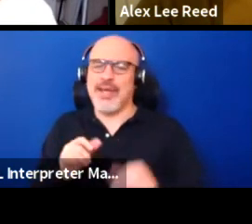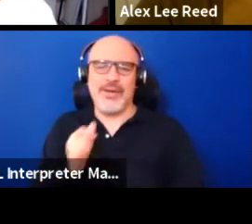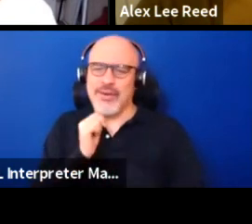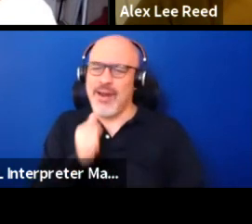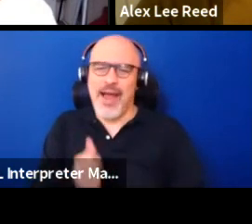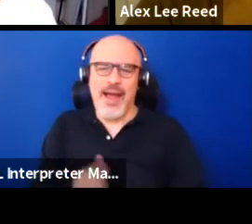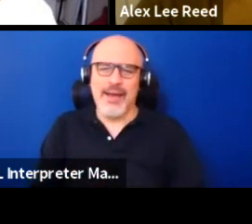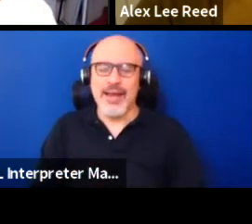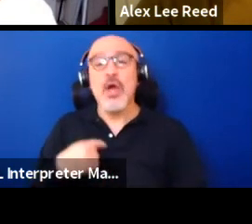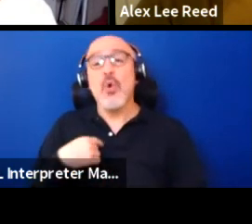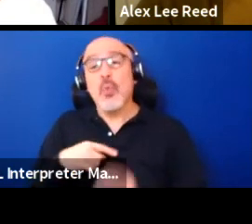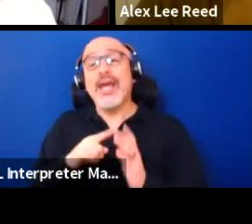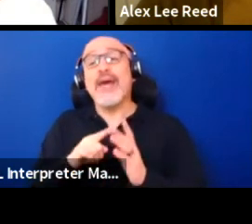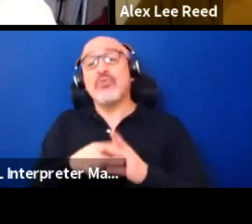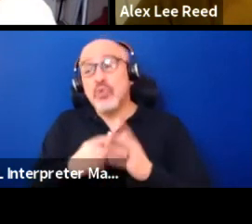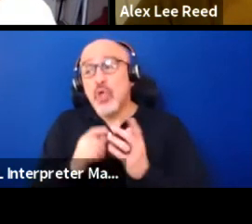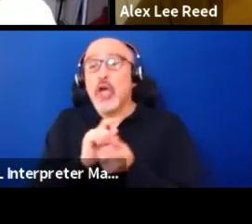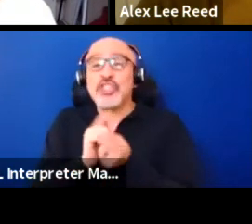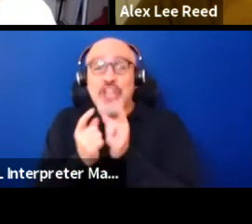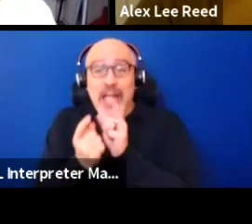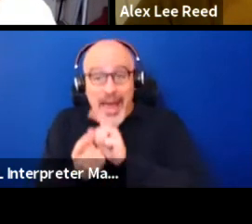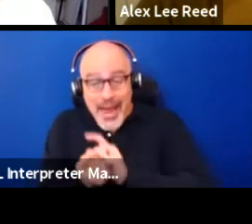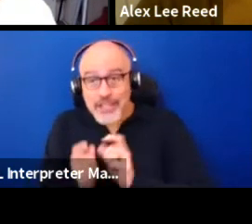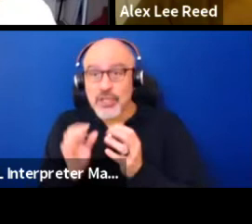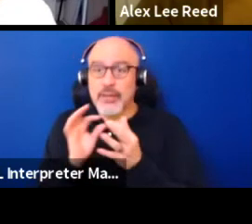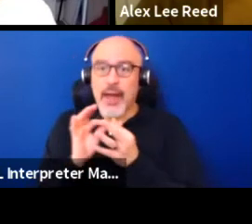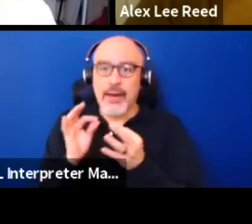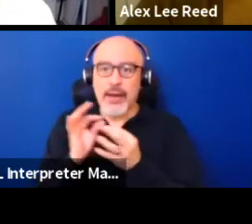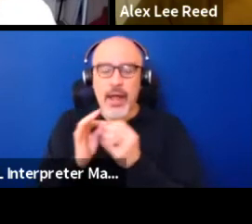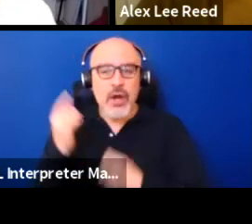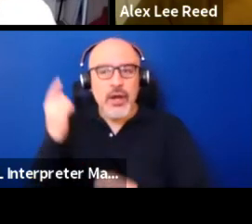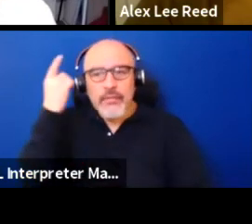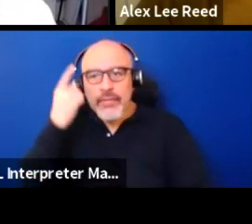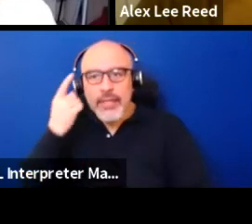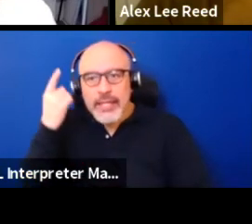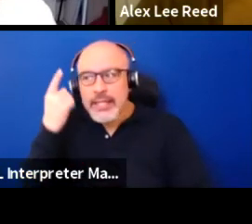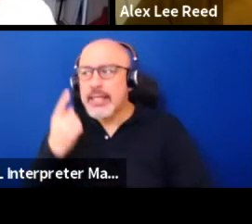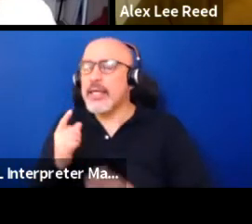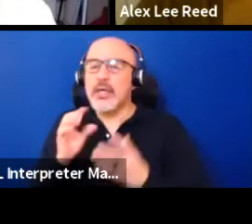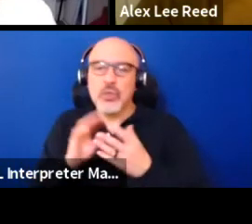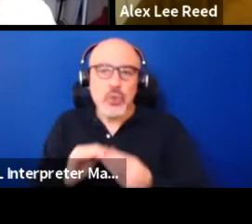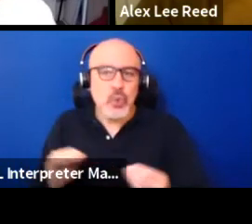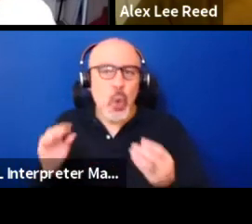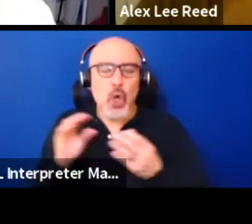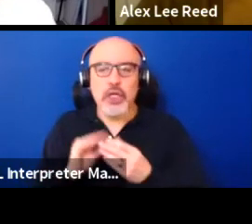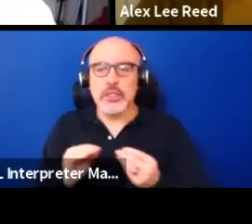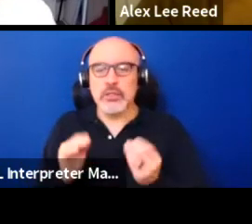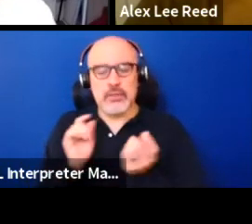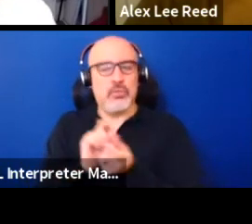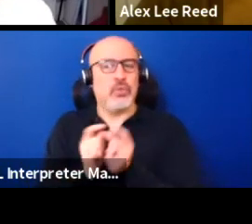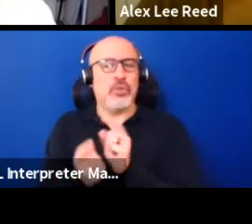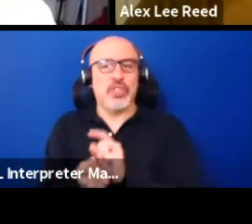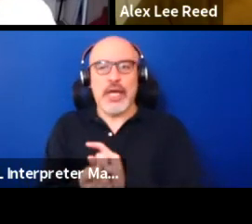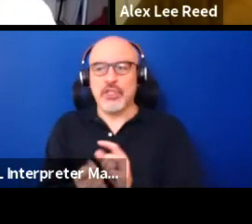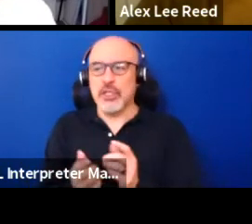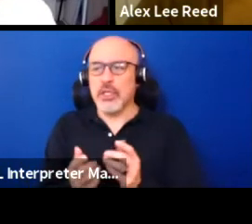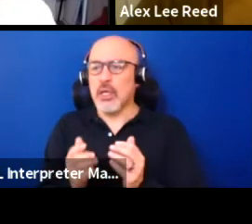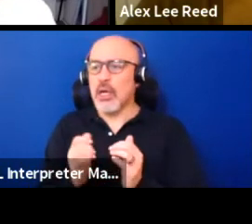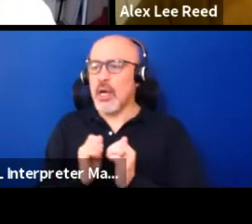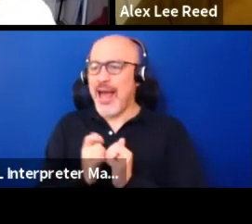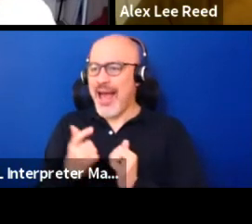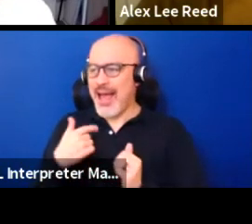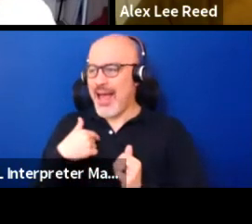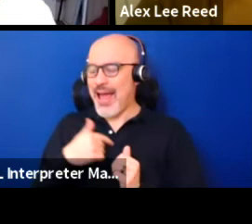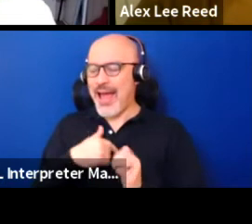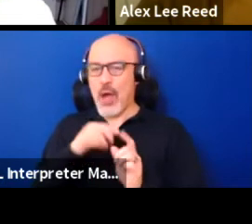to start changing the narrative, changing the stories, and, you know, changing how we see